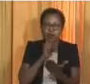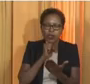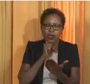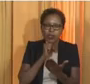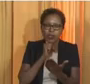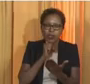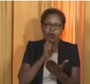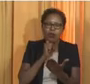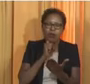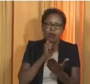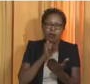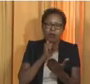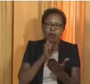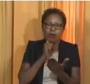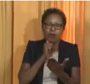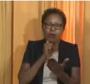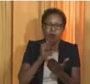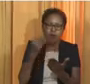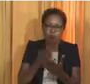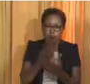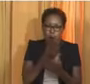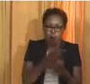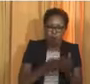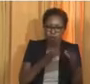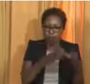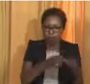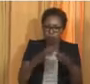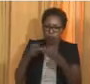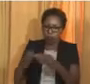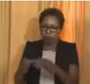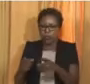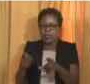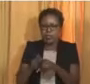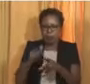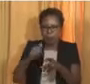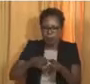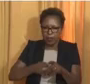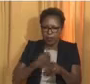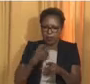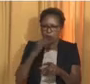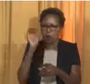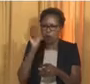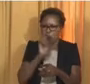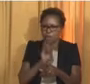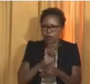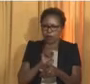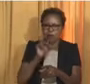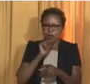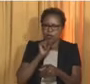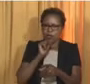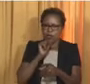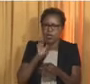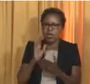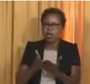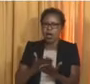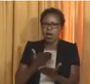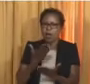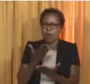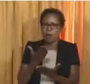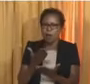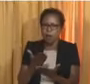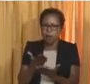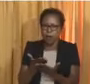appeal, and as observed, the appeals are